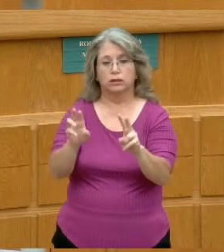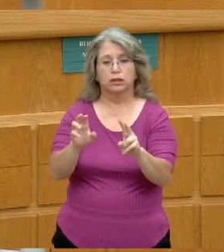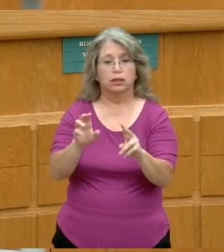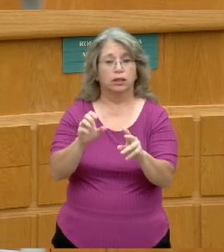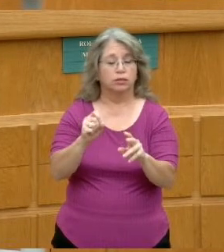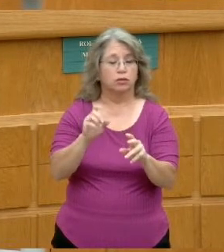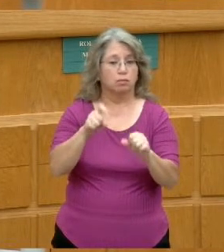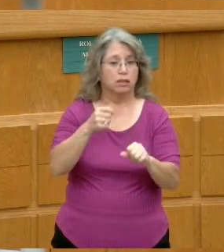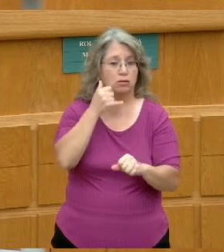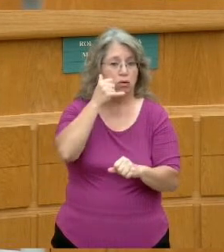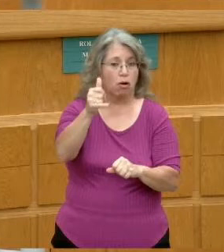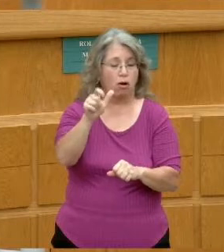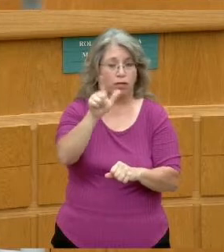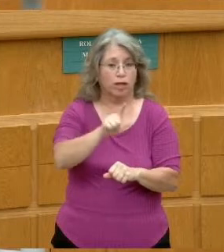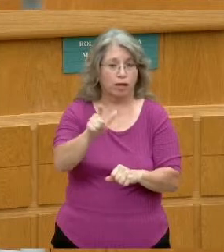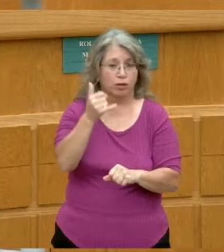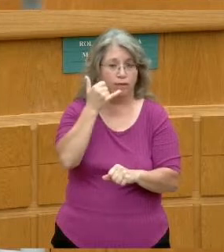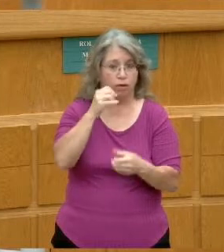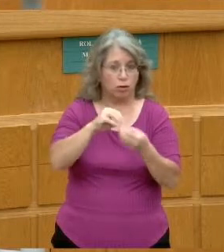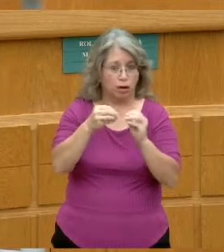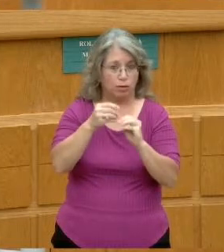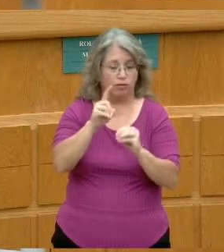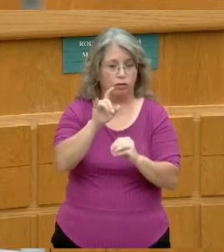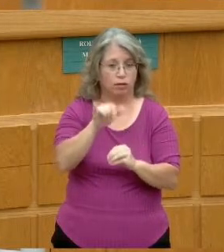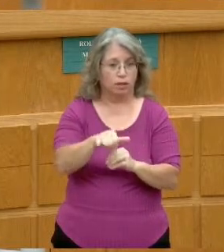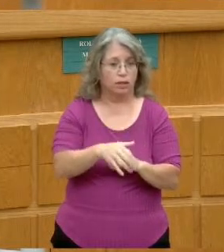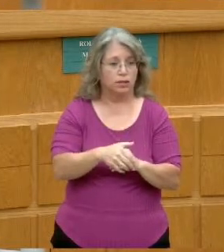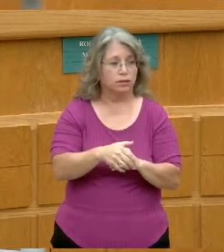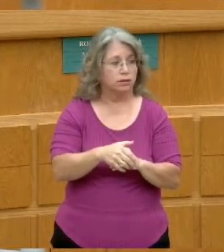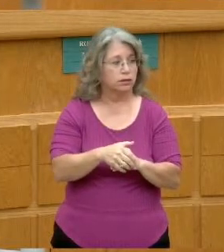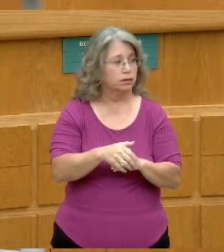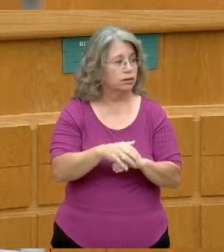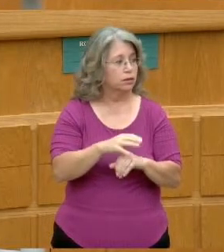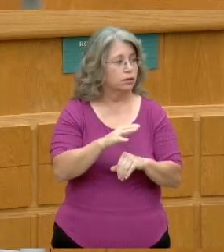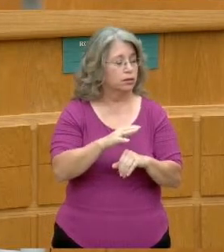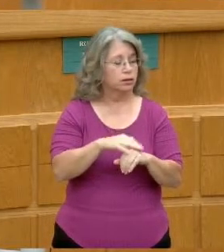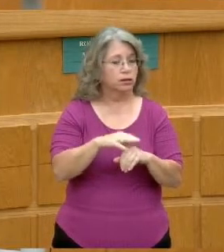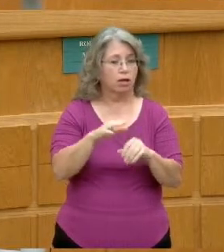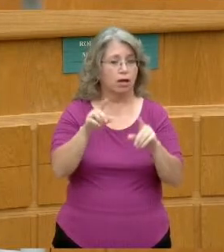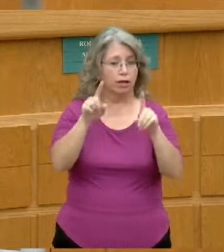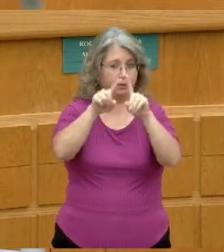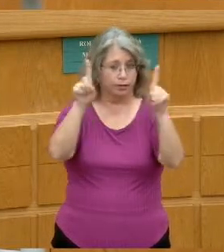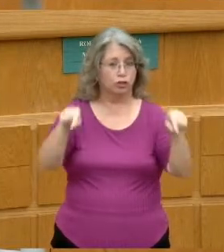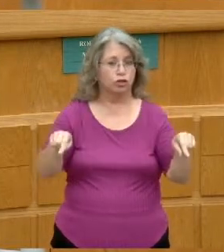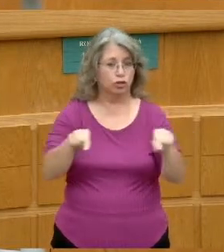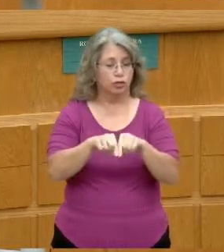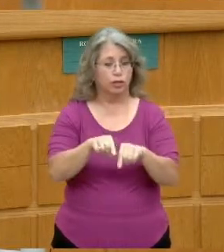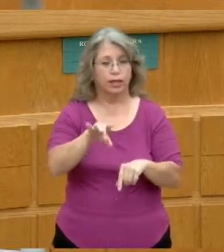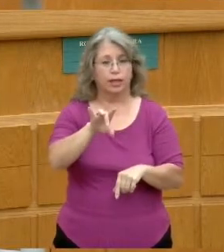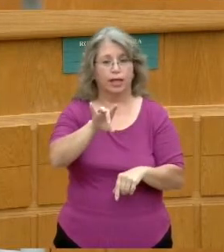library number that's been developed for this. Maybe it's here on the chart. It's at